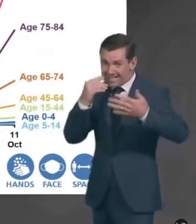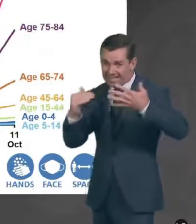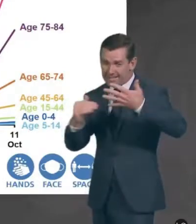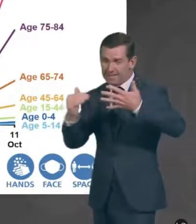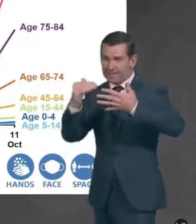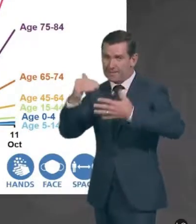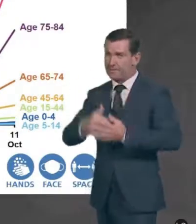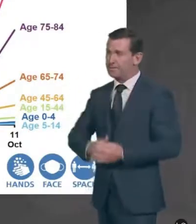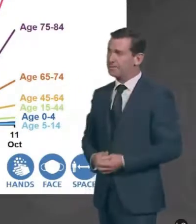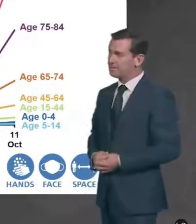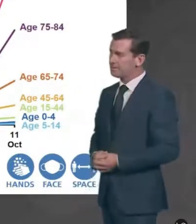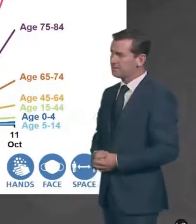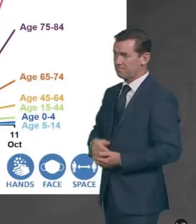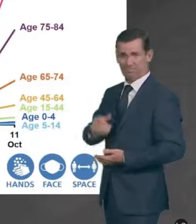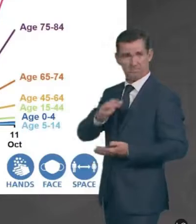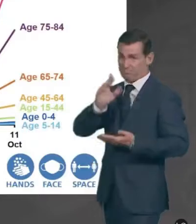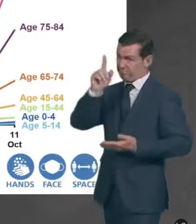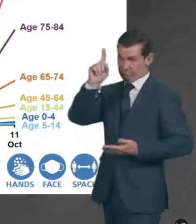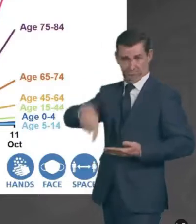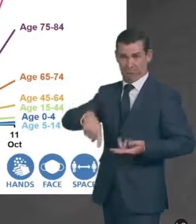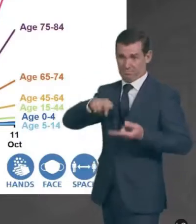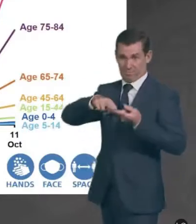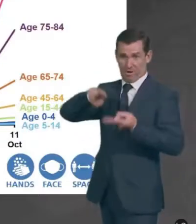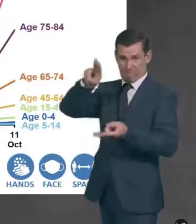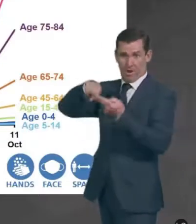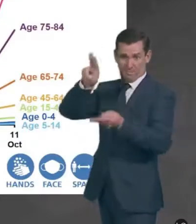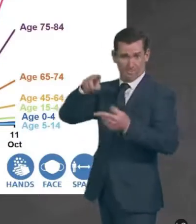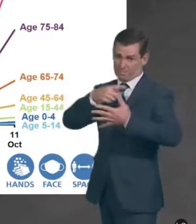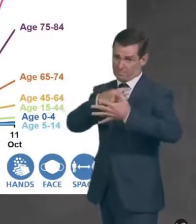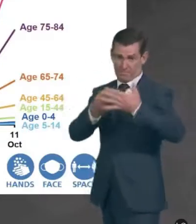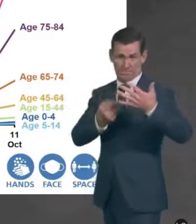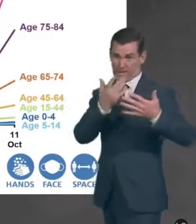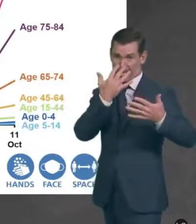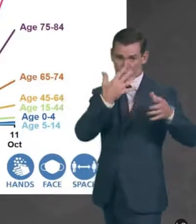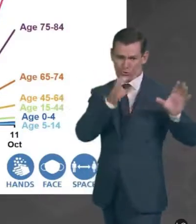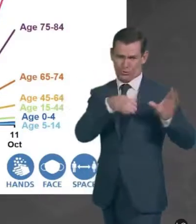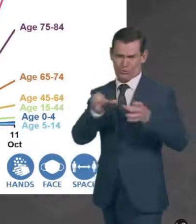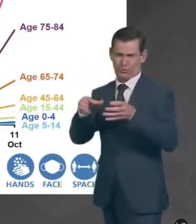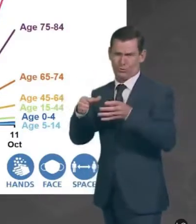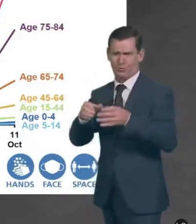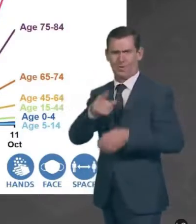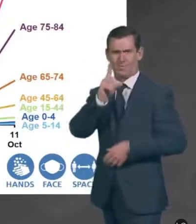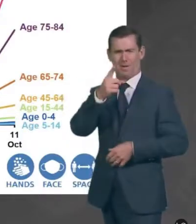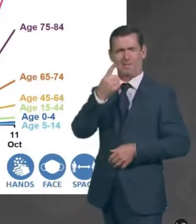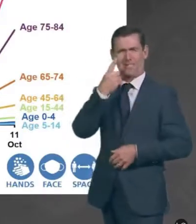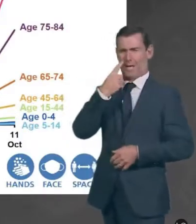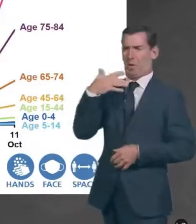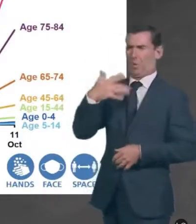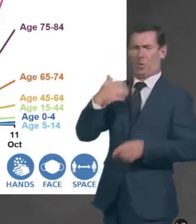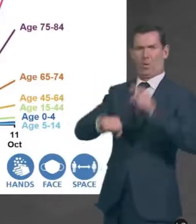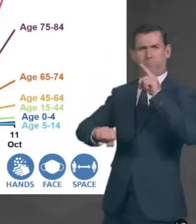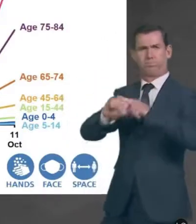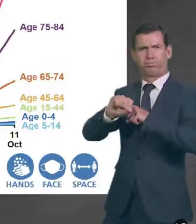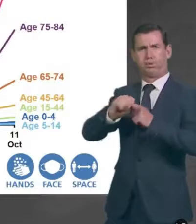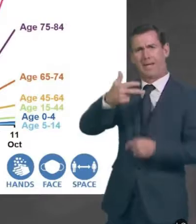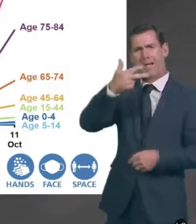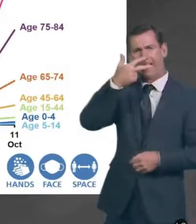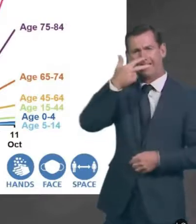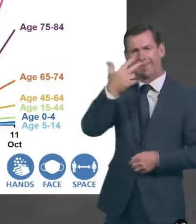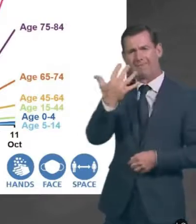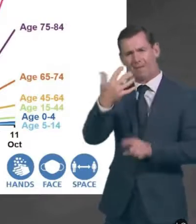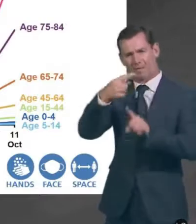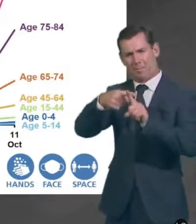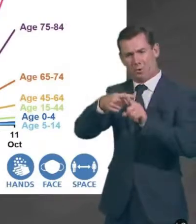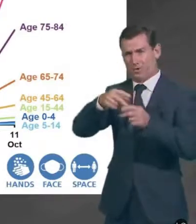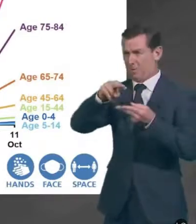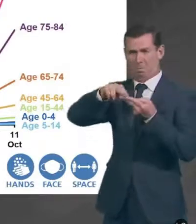groups. And of course, it's obvious that you're seeing an increase there in the over 85s, but also in the 75 to 84s, the 65